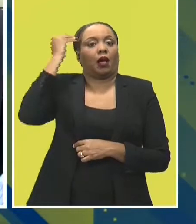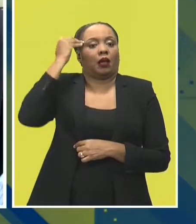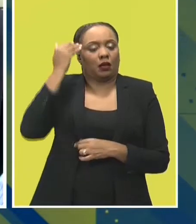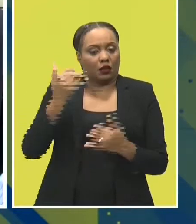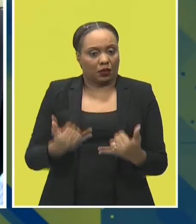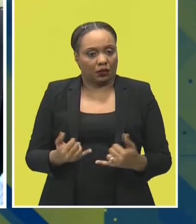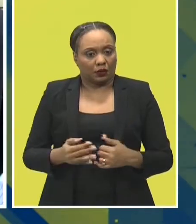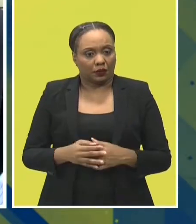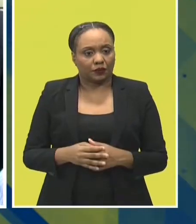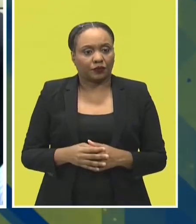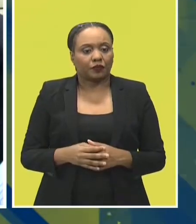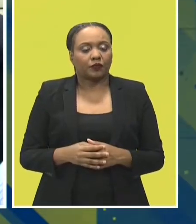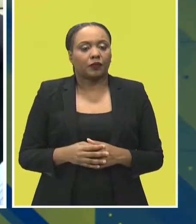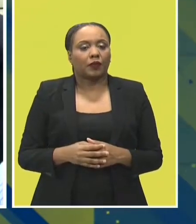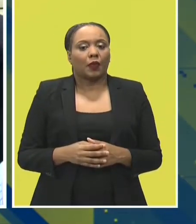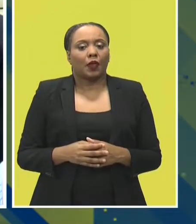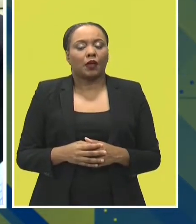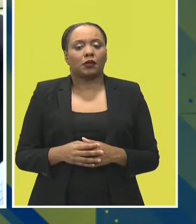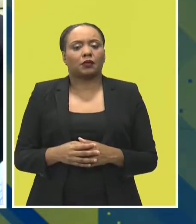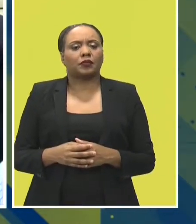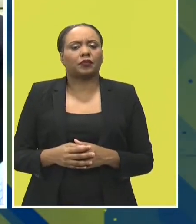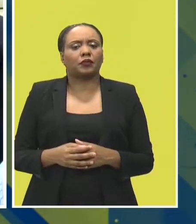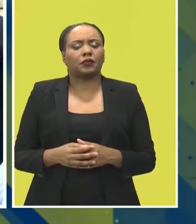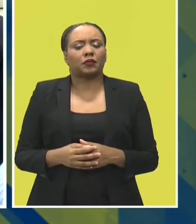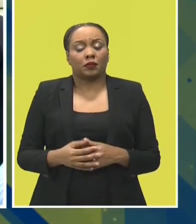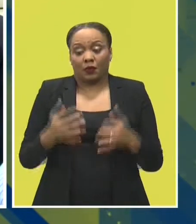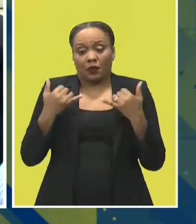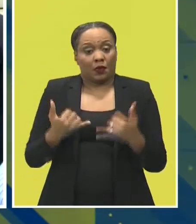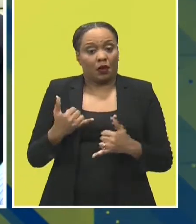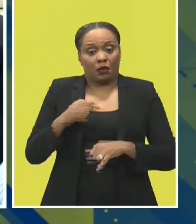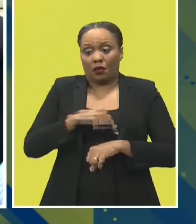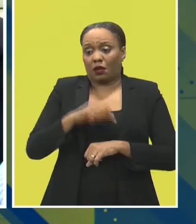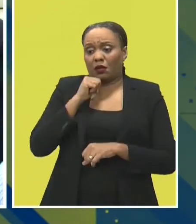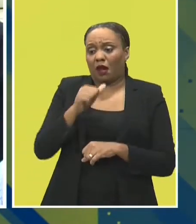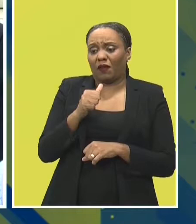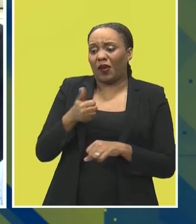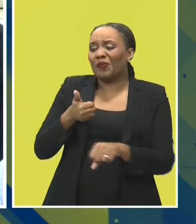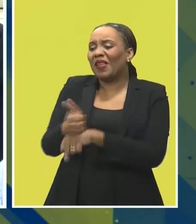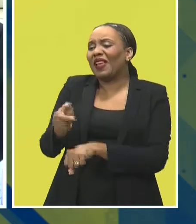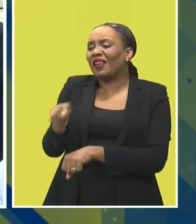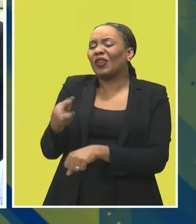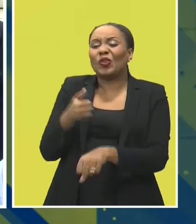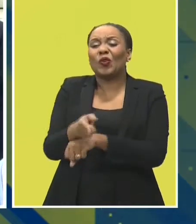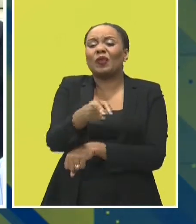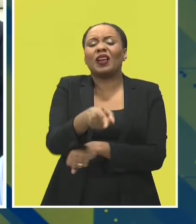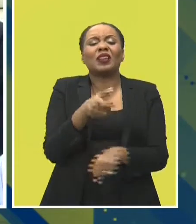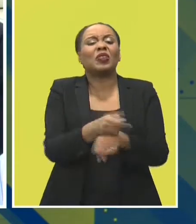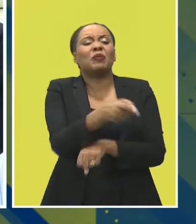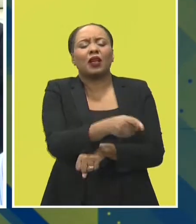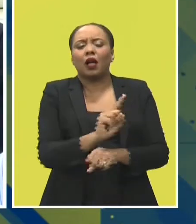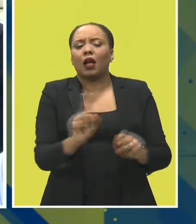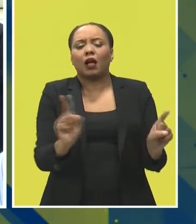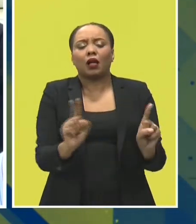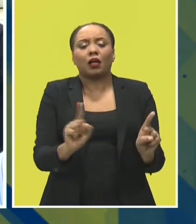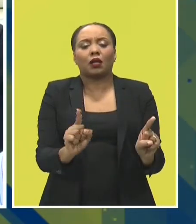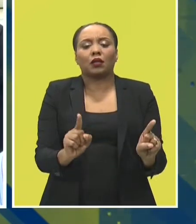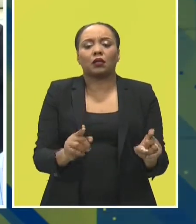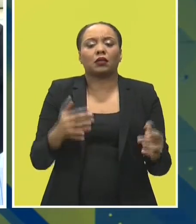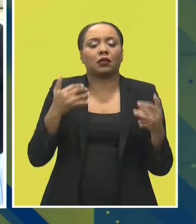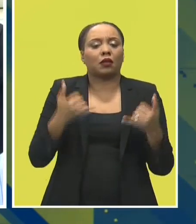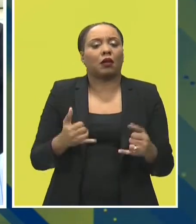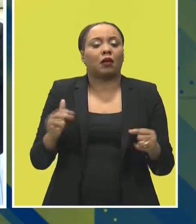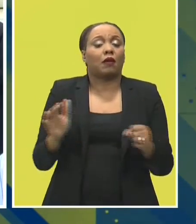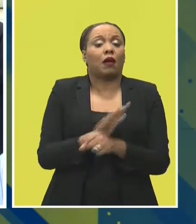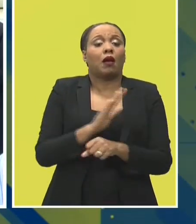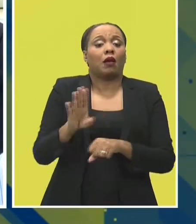think this is a time for finger pointing, but I do feel that it is a condemnation on an entire society that this young